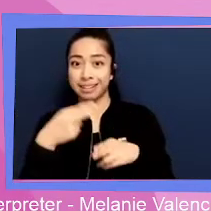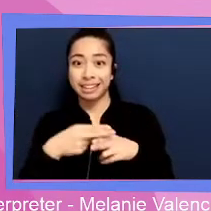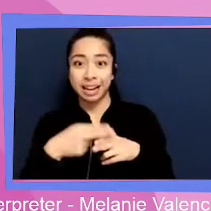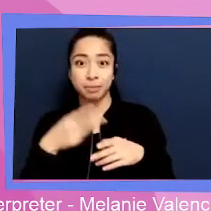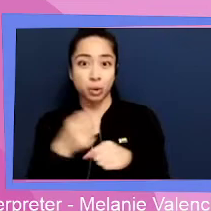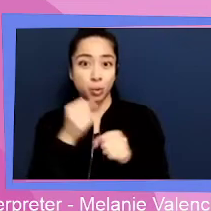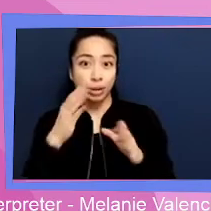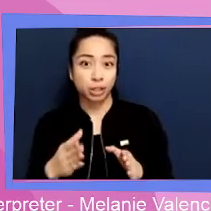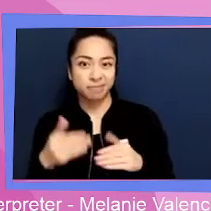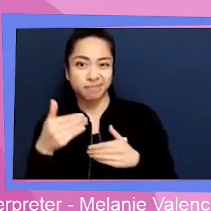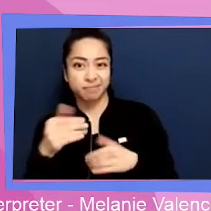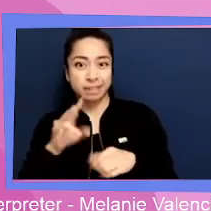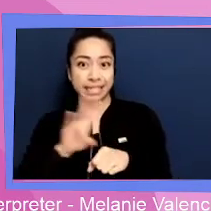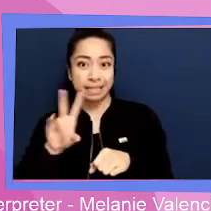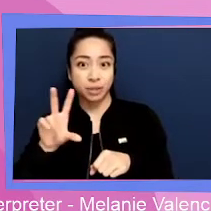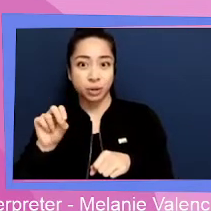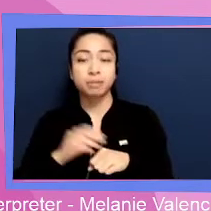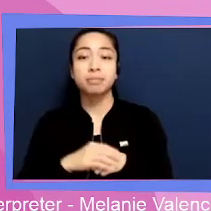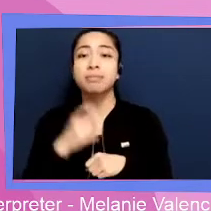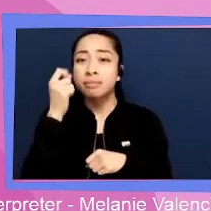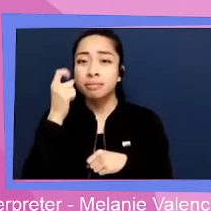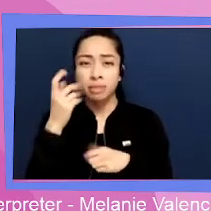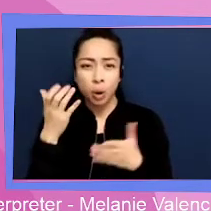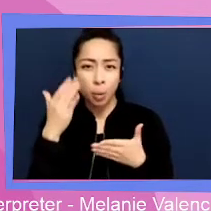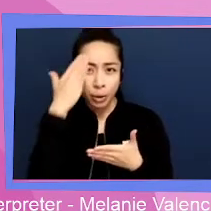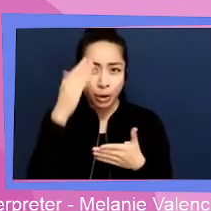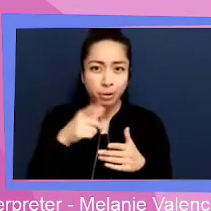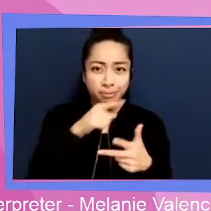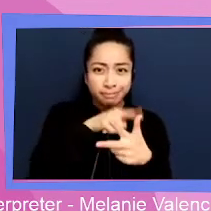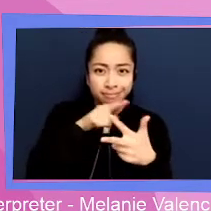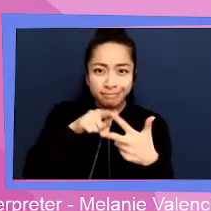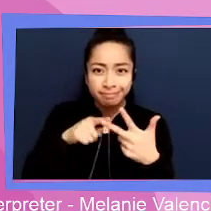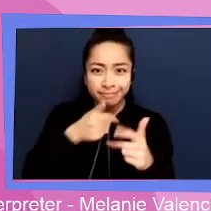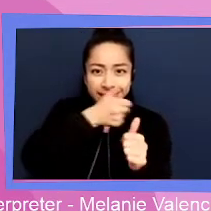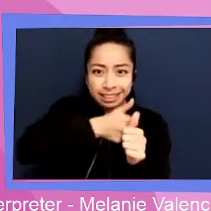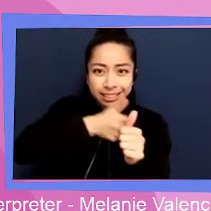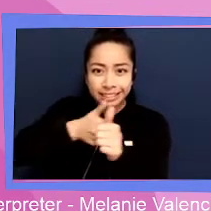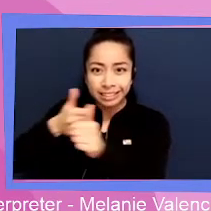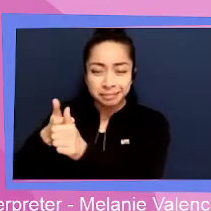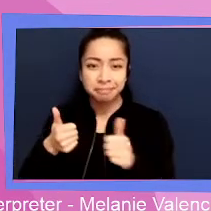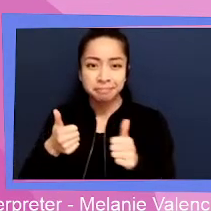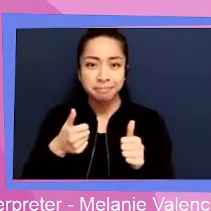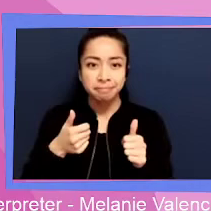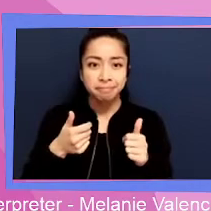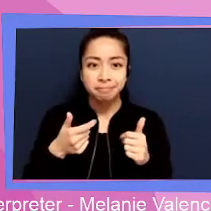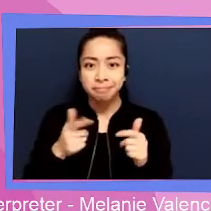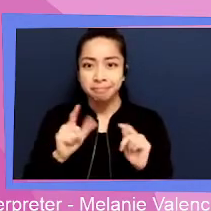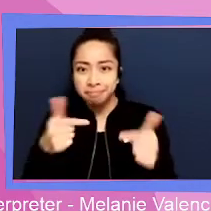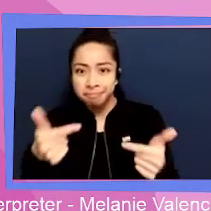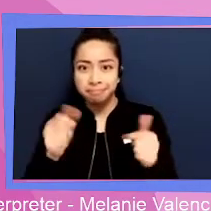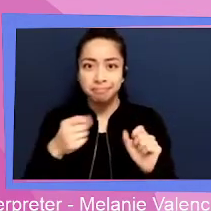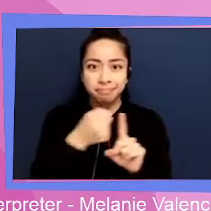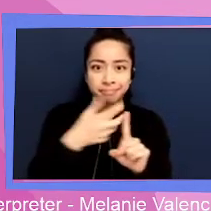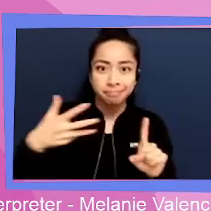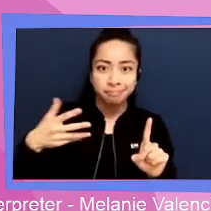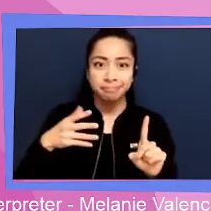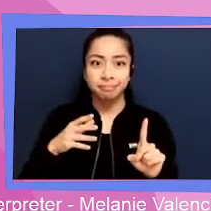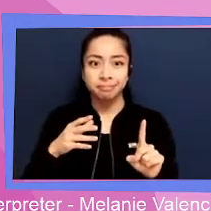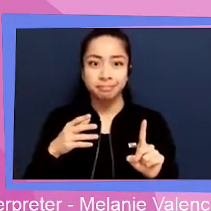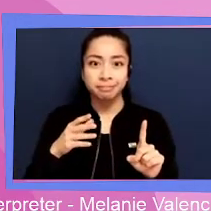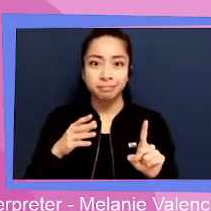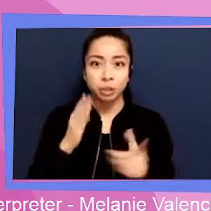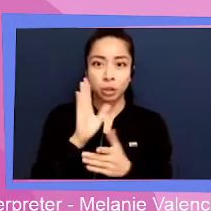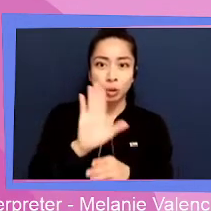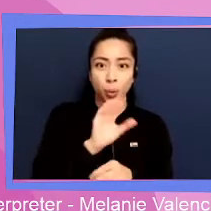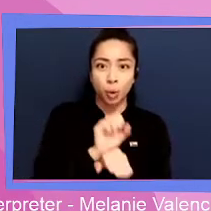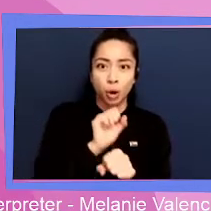to get to know each of you and to hear a little bit about the books that you have written, and I think in some cases, books